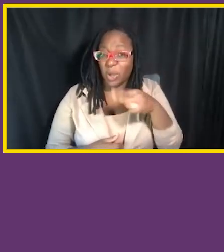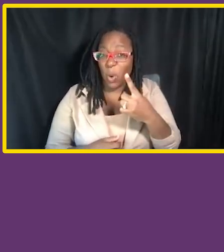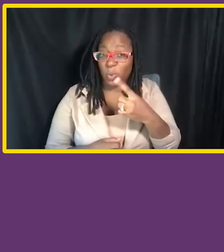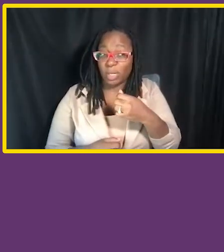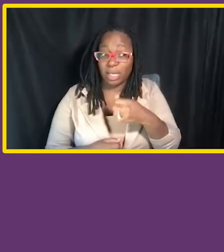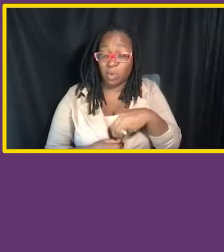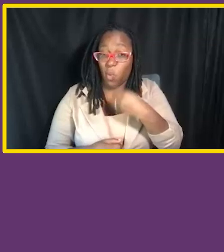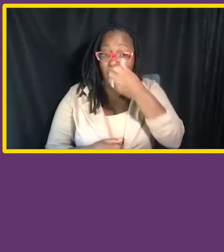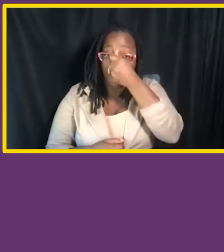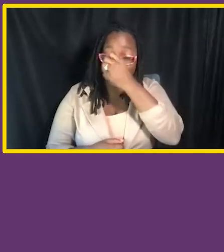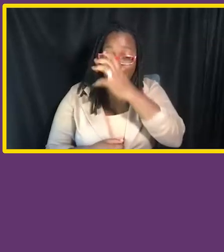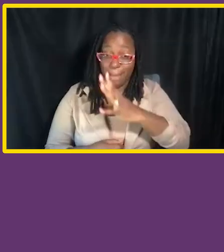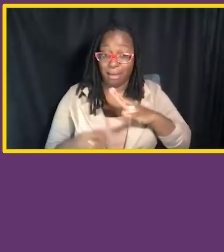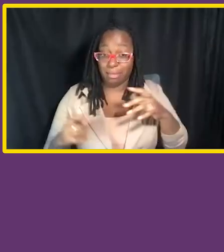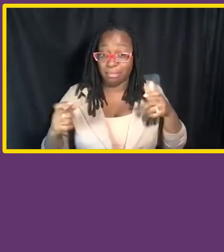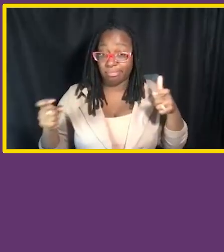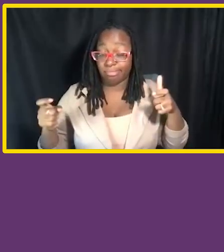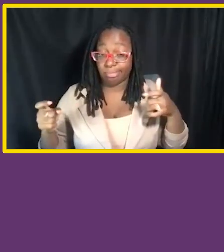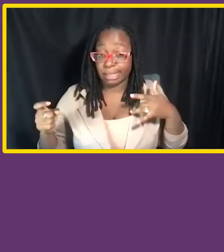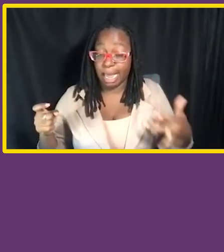embody or act out?